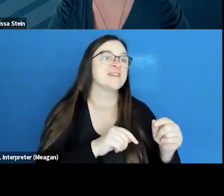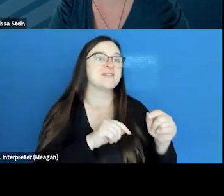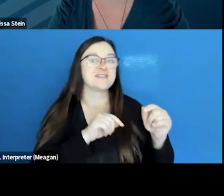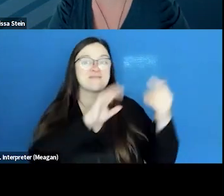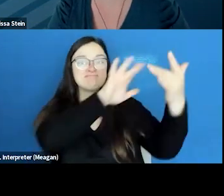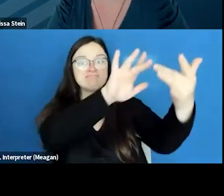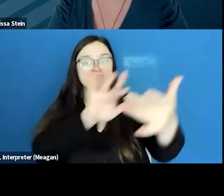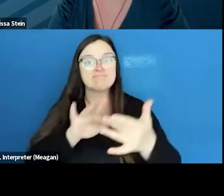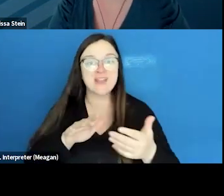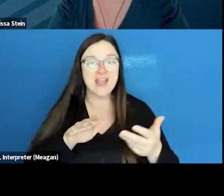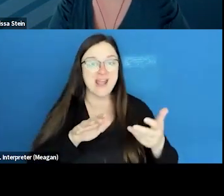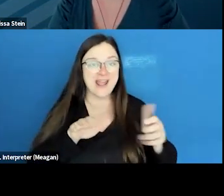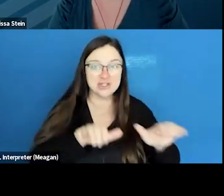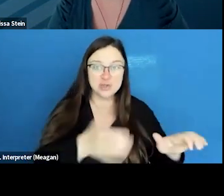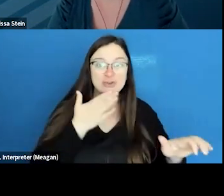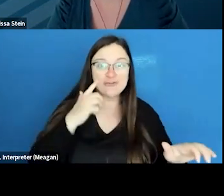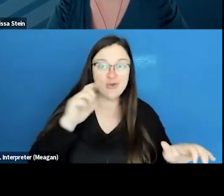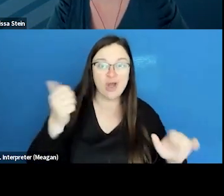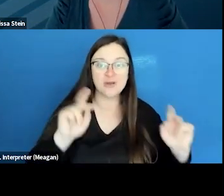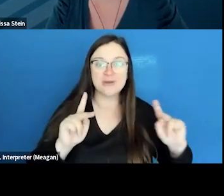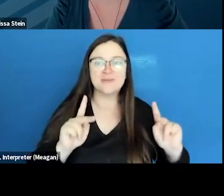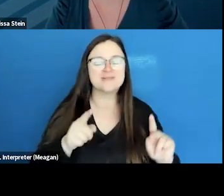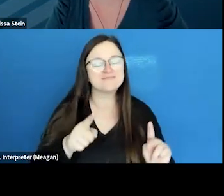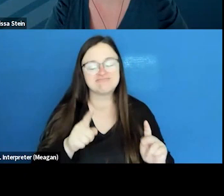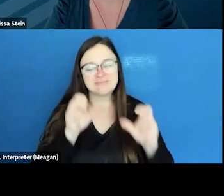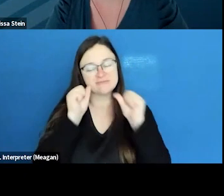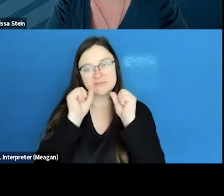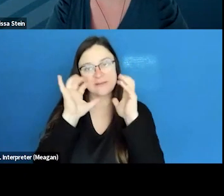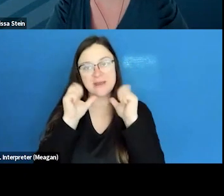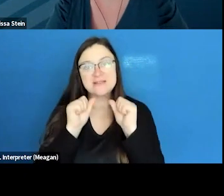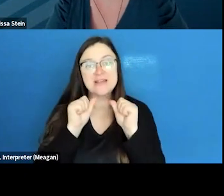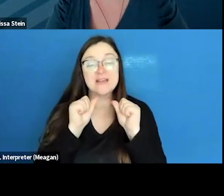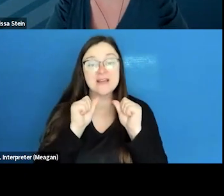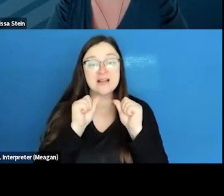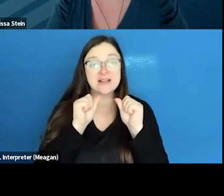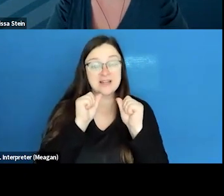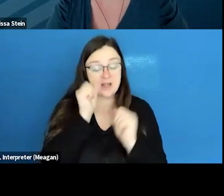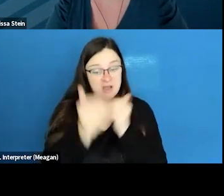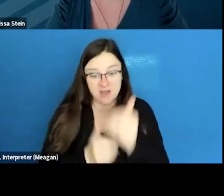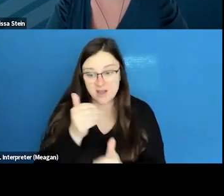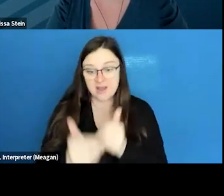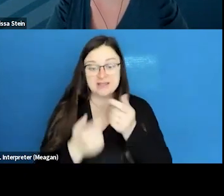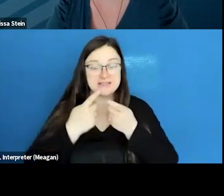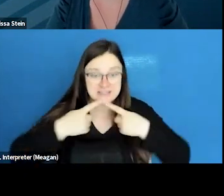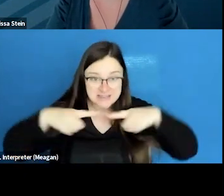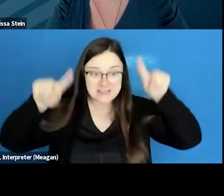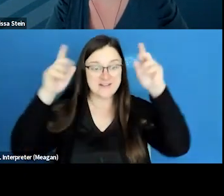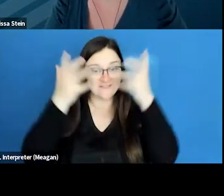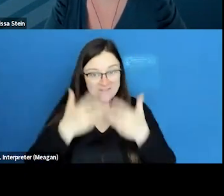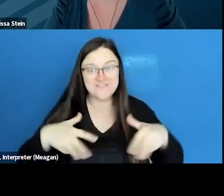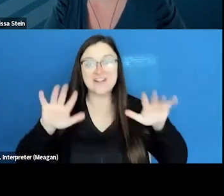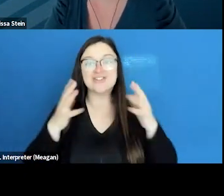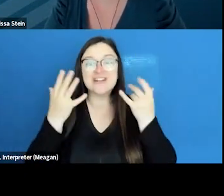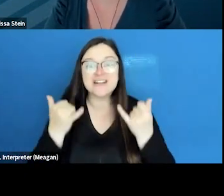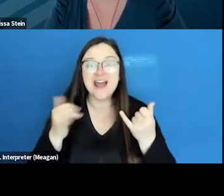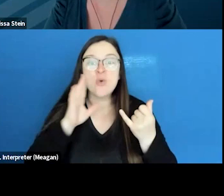wonderful. How incredible do you have to be to get through all this big mess? And here you are, you're doing well. And now you're going to go